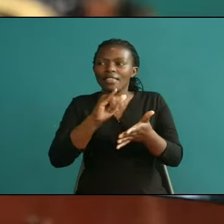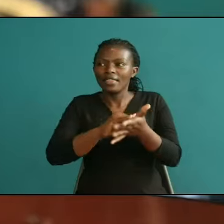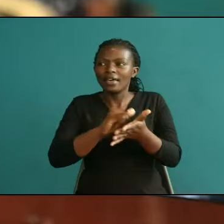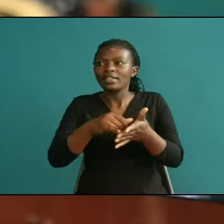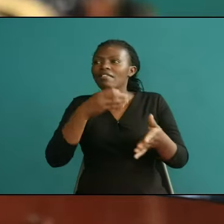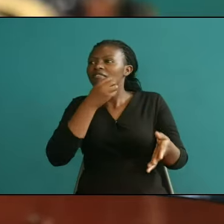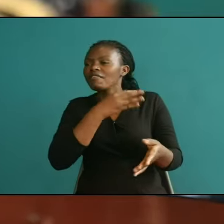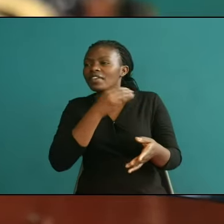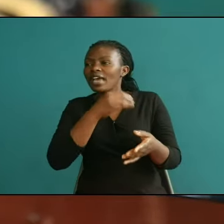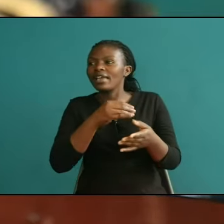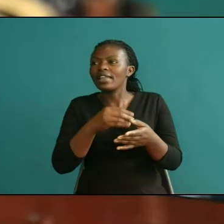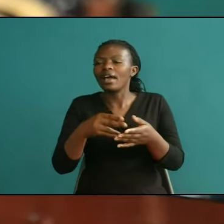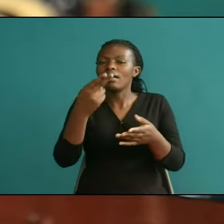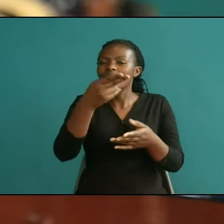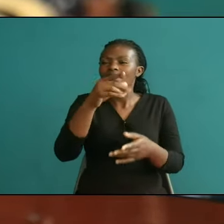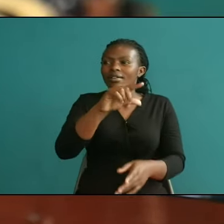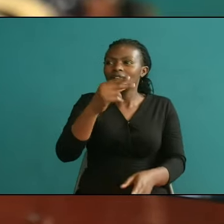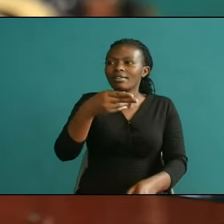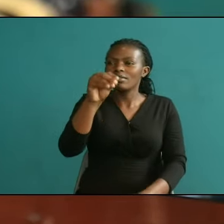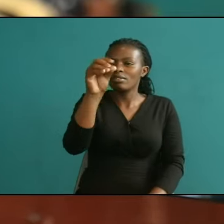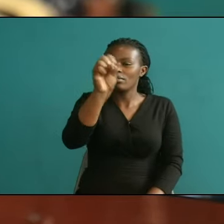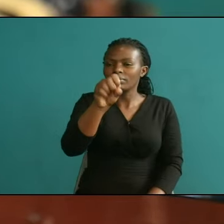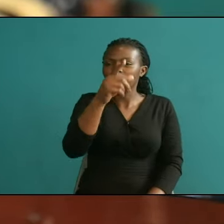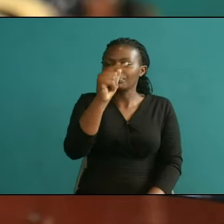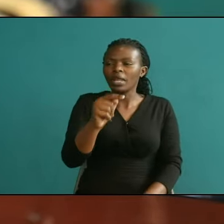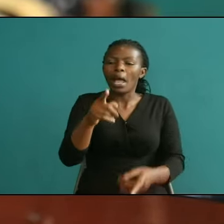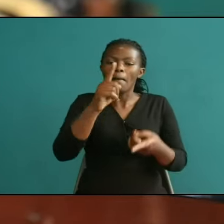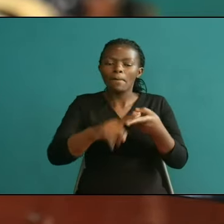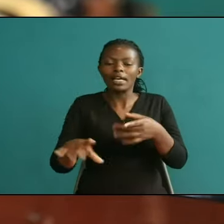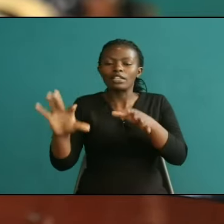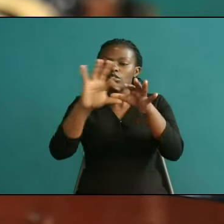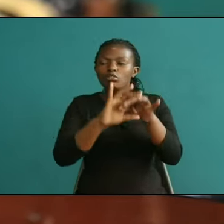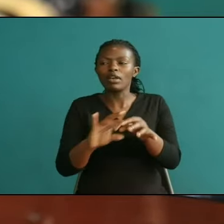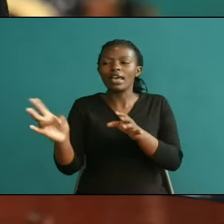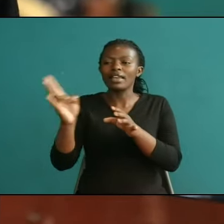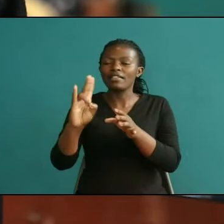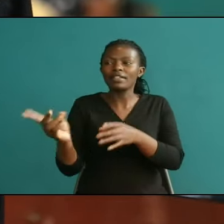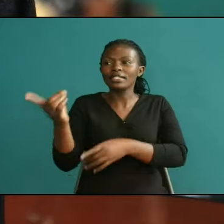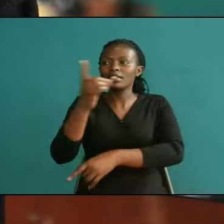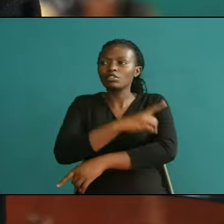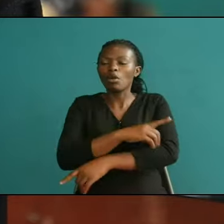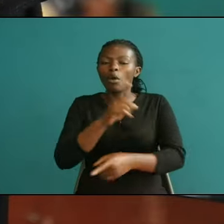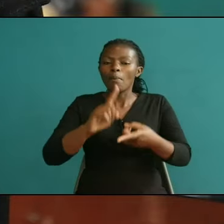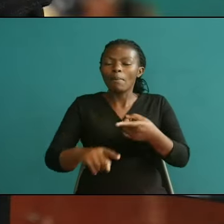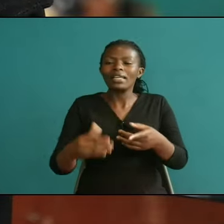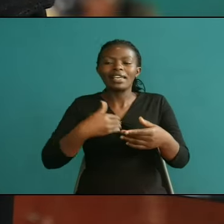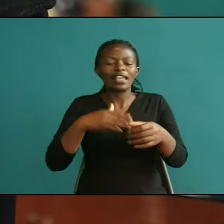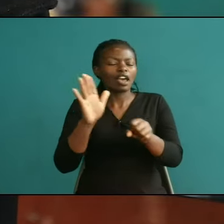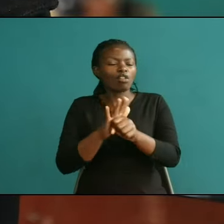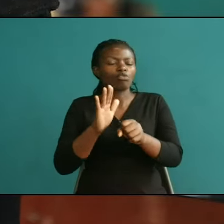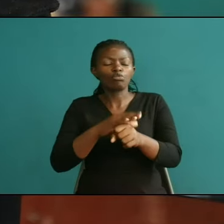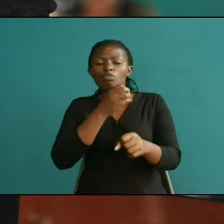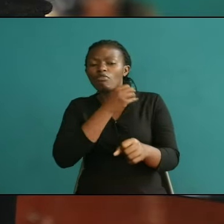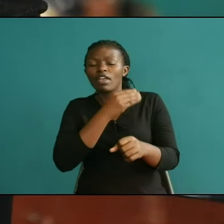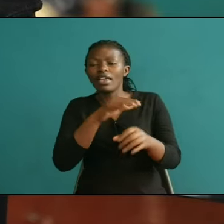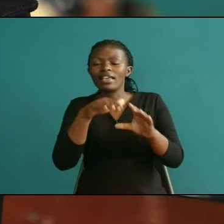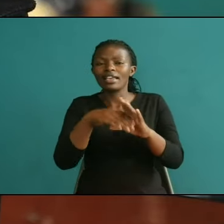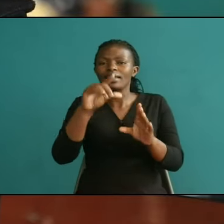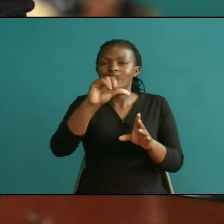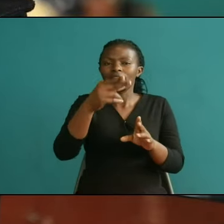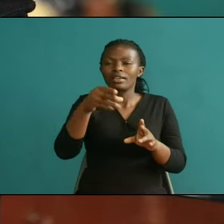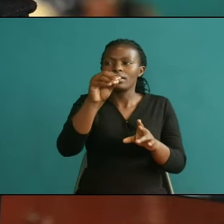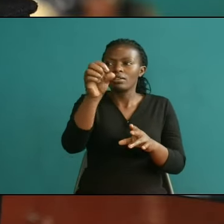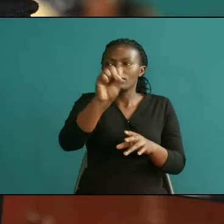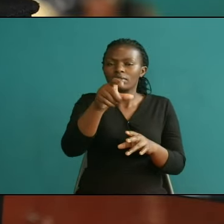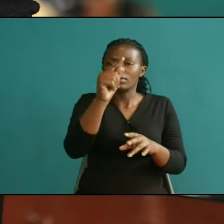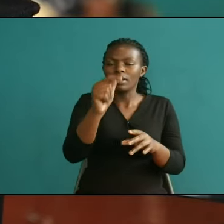an Adventist school and kept this fear of ghosts to herself. Eventually, one day, as she kept experiencing these strange things